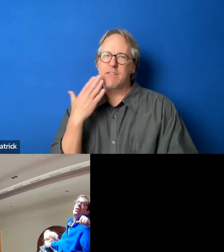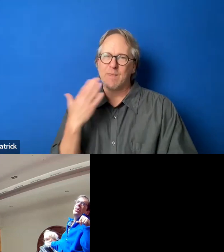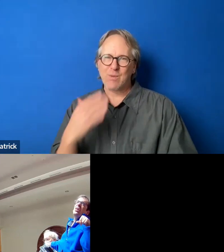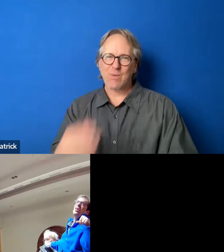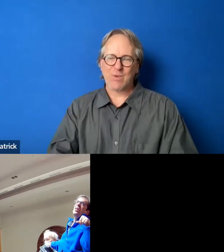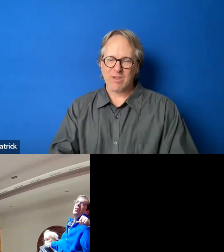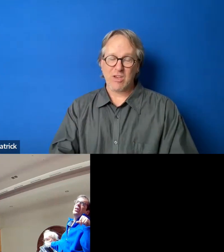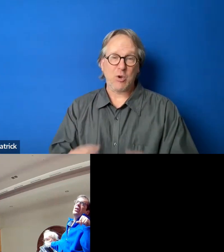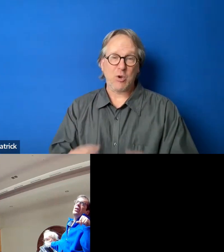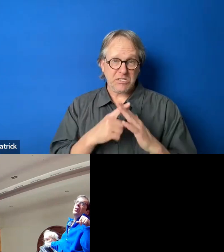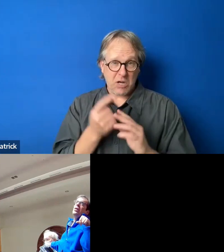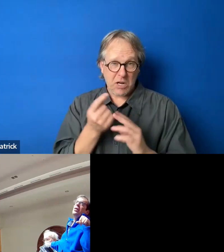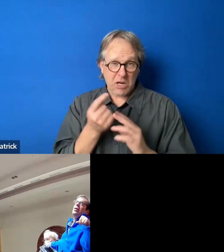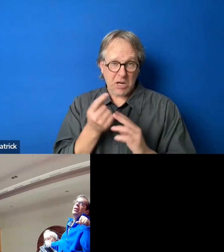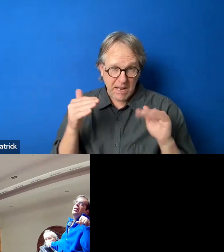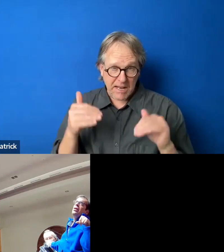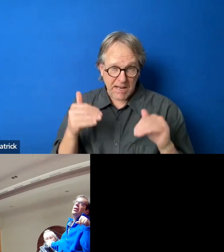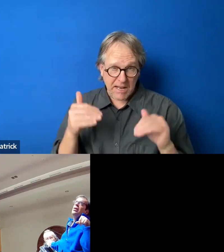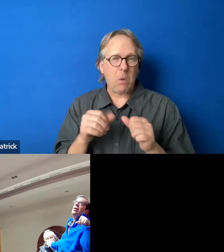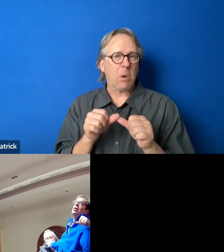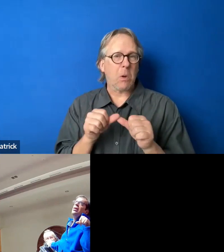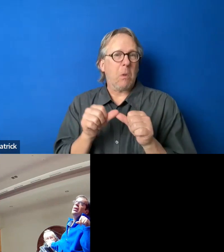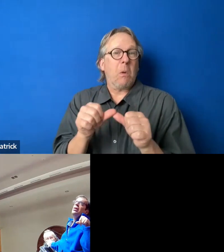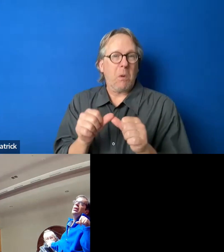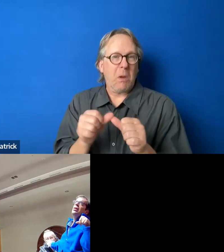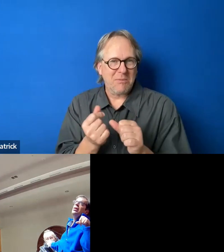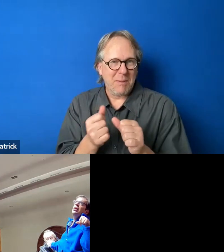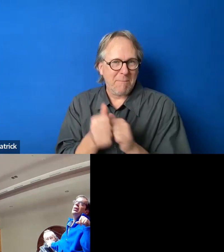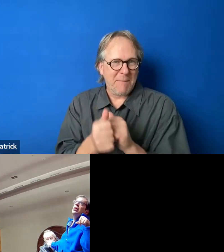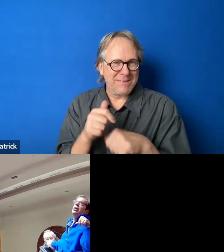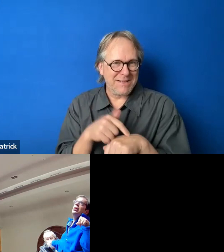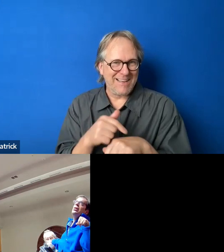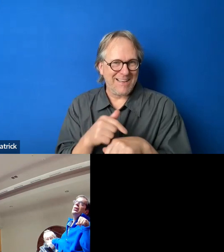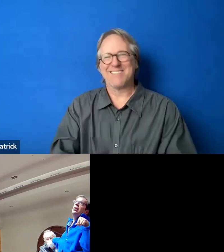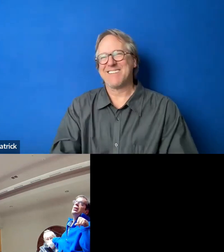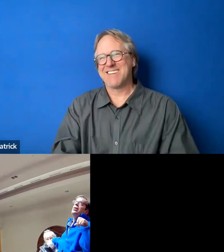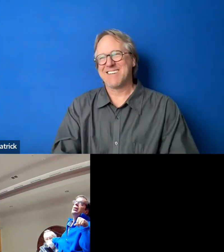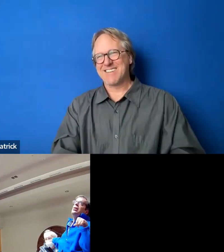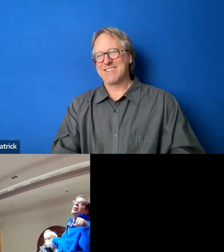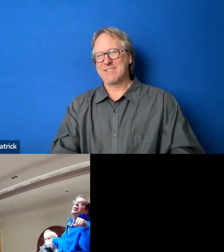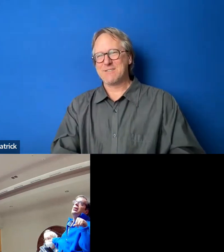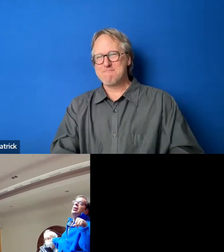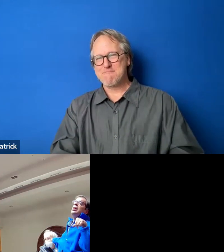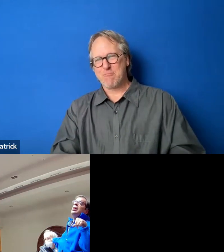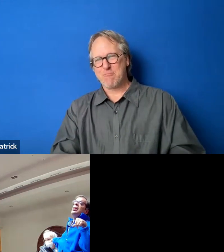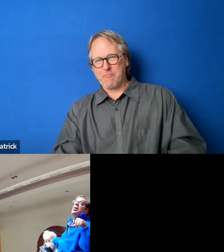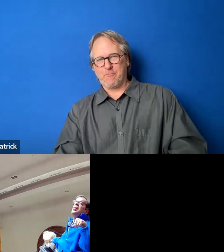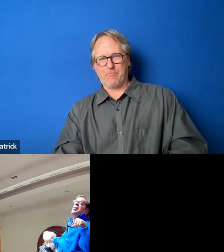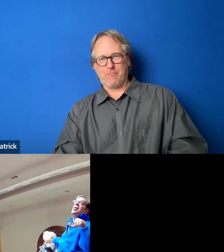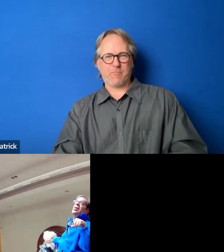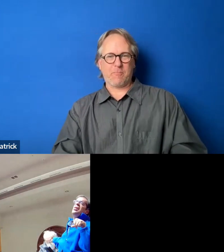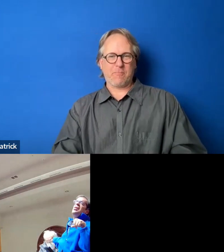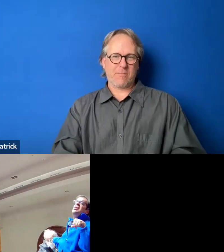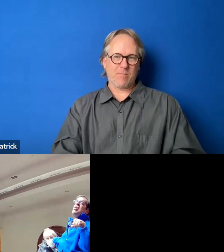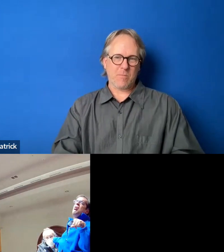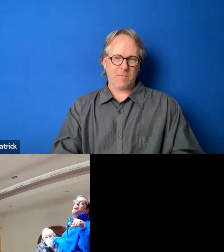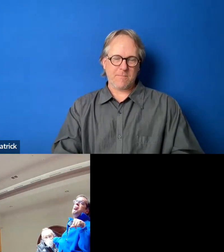a little late, so we'll go just a little late. So, Michael, you have a second